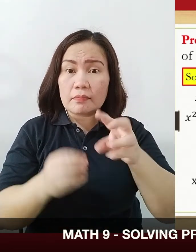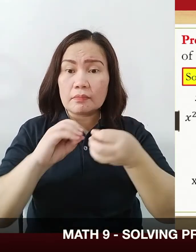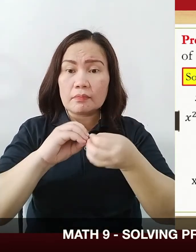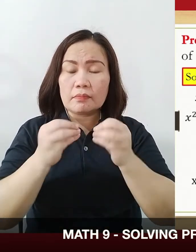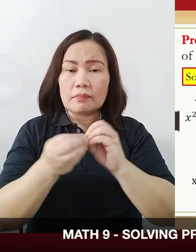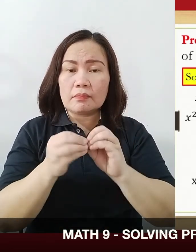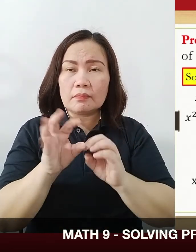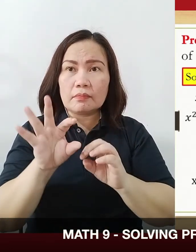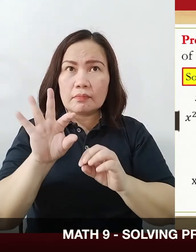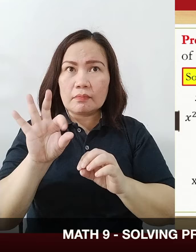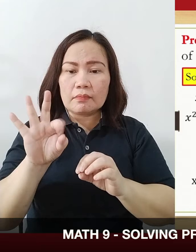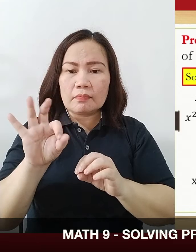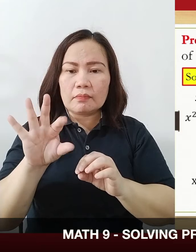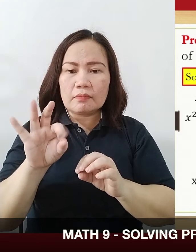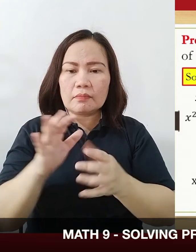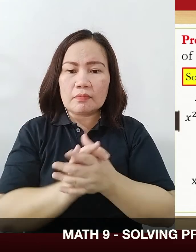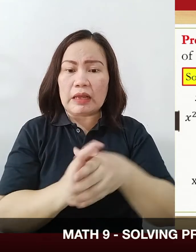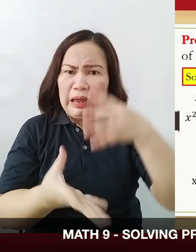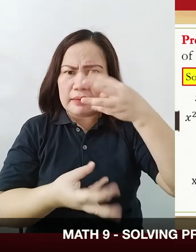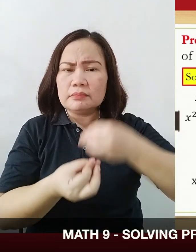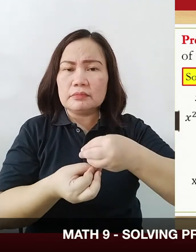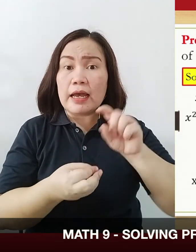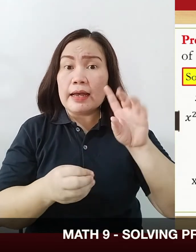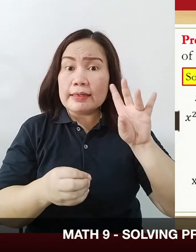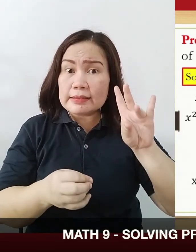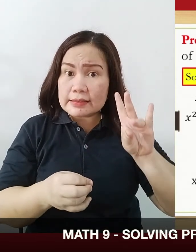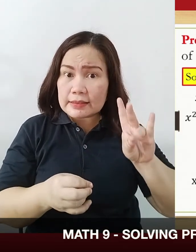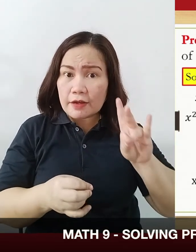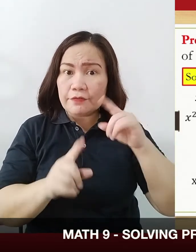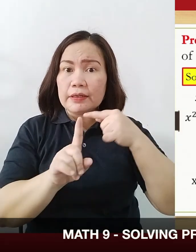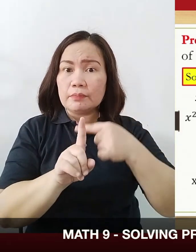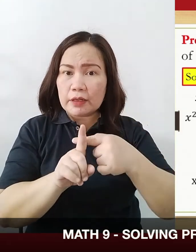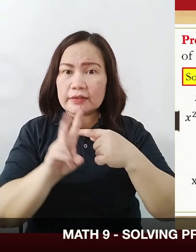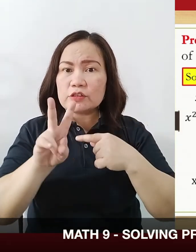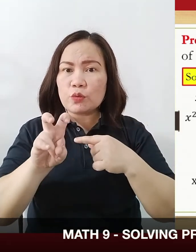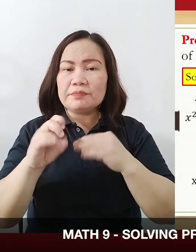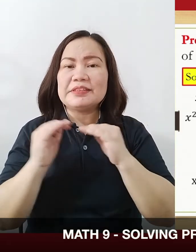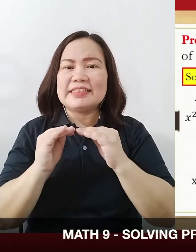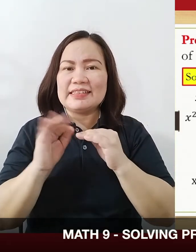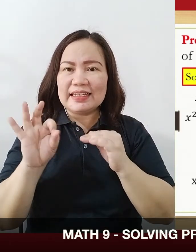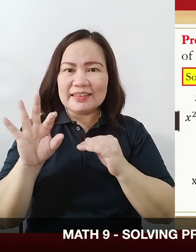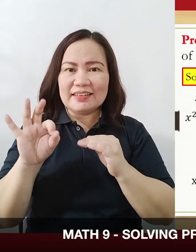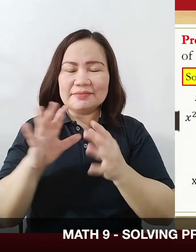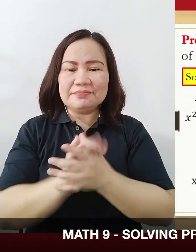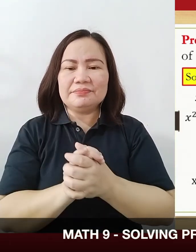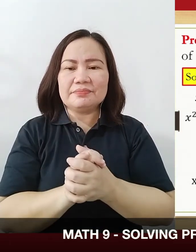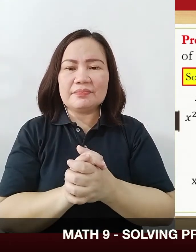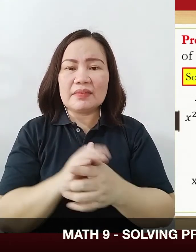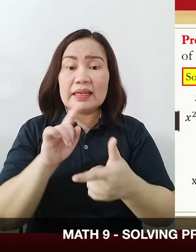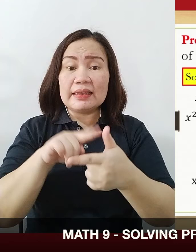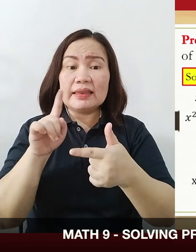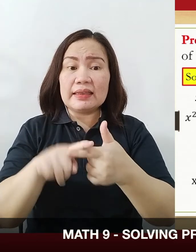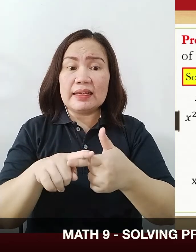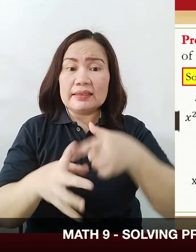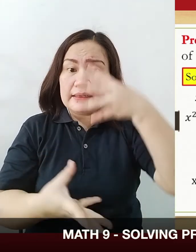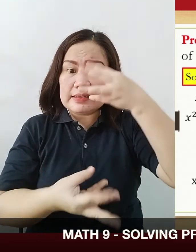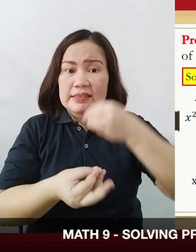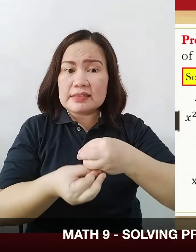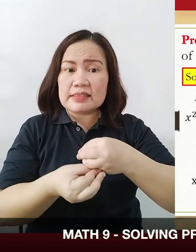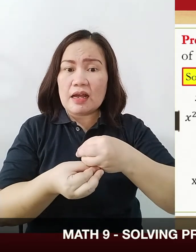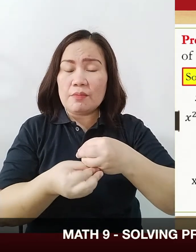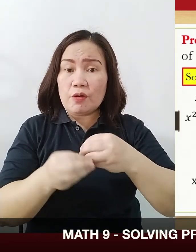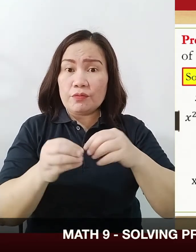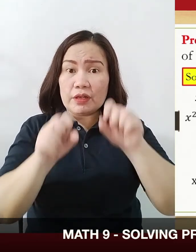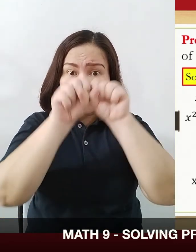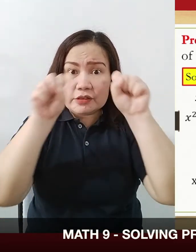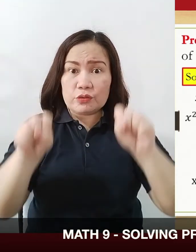sum of two numbers is 19. So, let us add 7 plus 12, that is 19. And then, the sum of